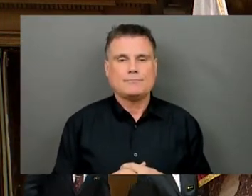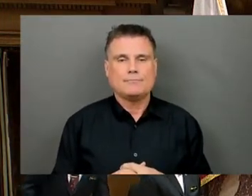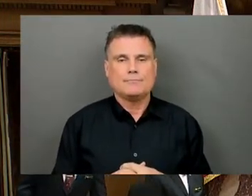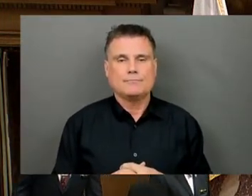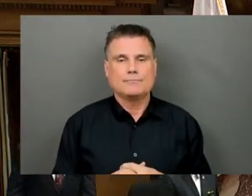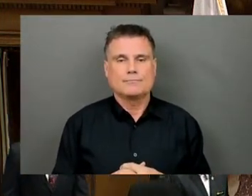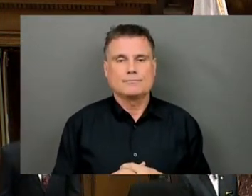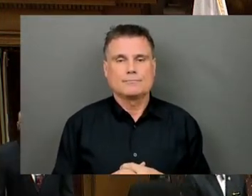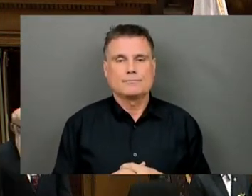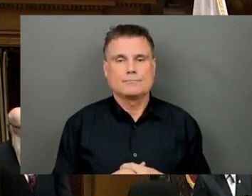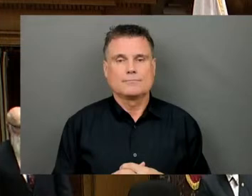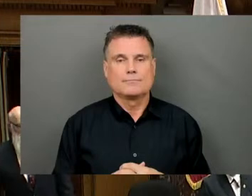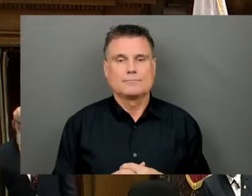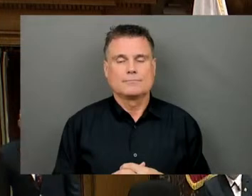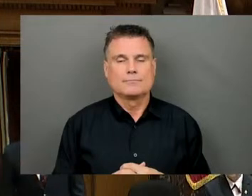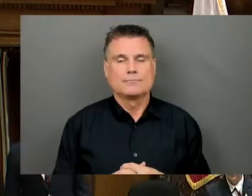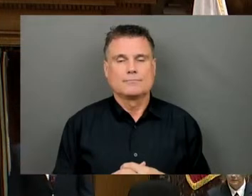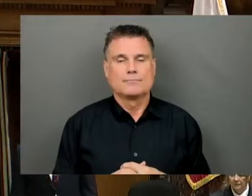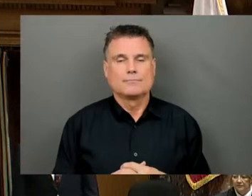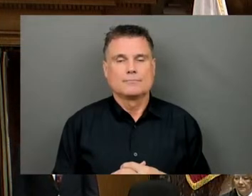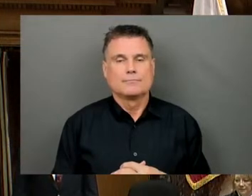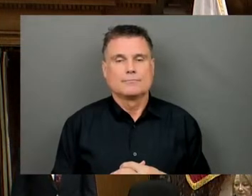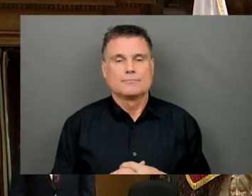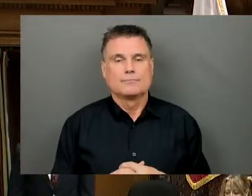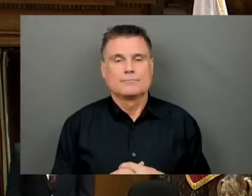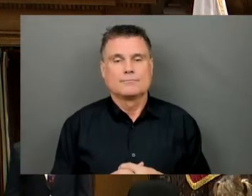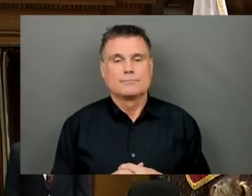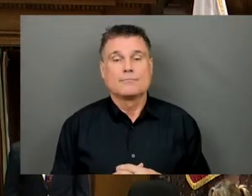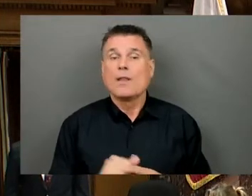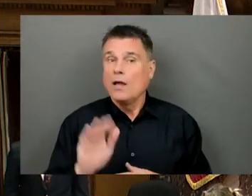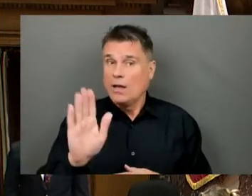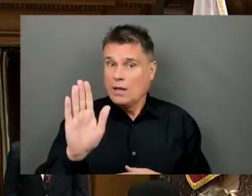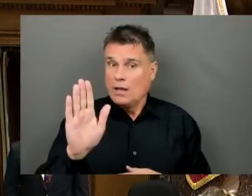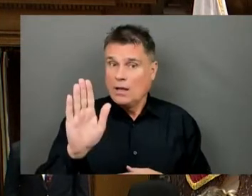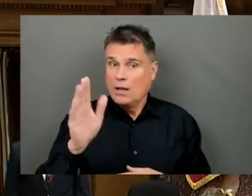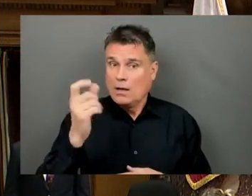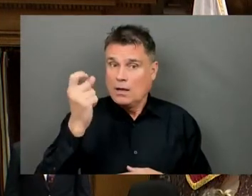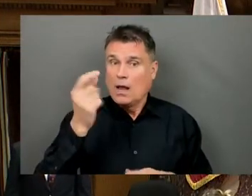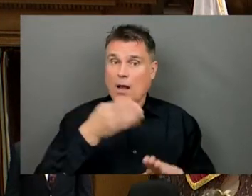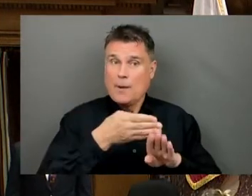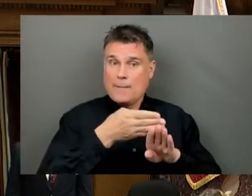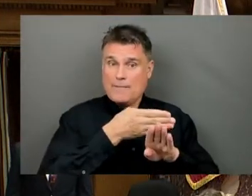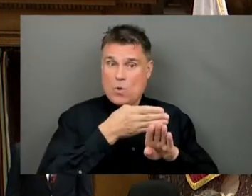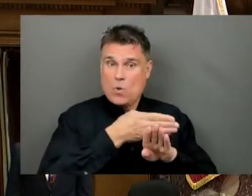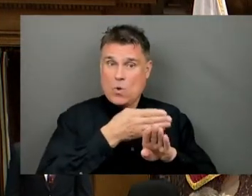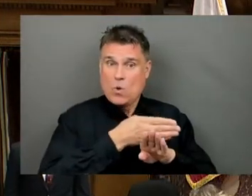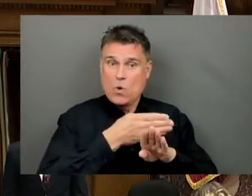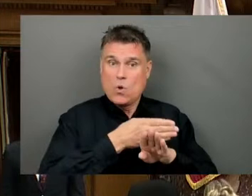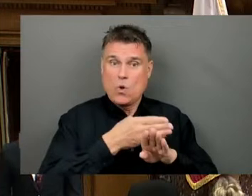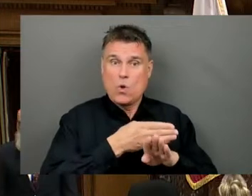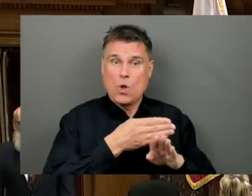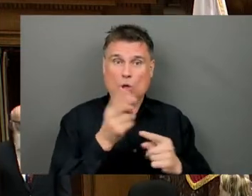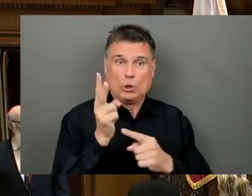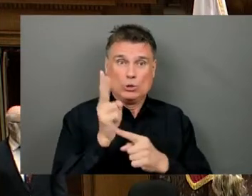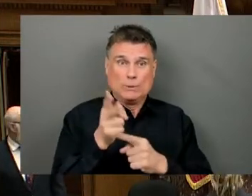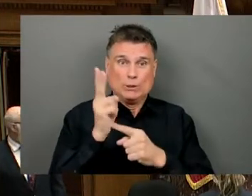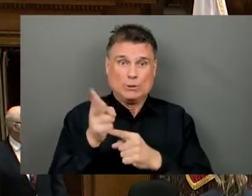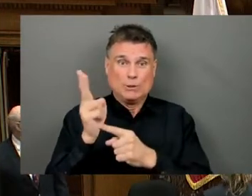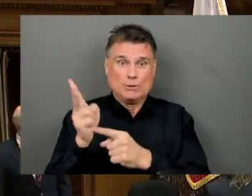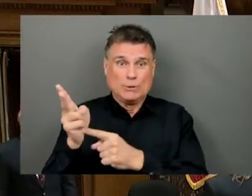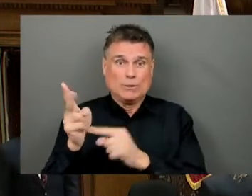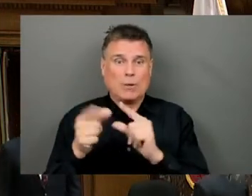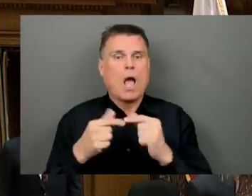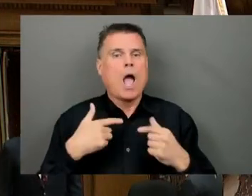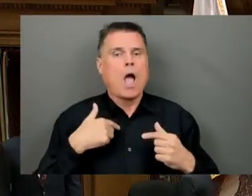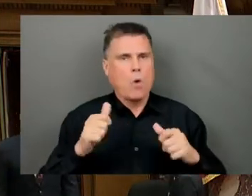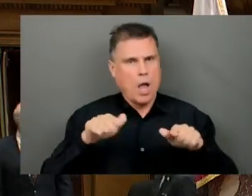Members, before we start the two-minute statements today, I just want to remind all members that the two-minute statement should